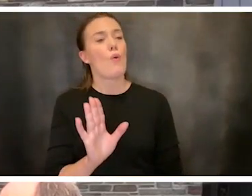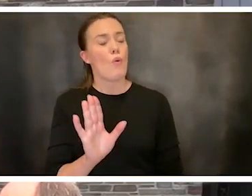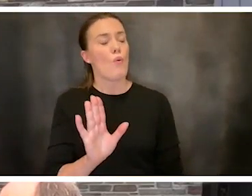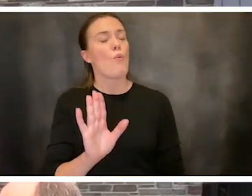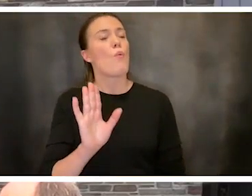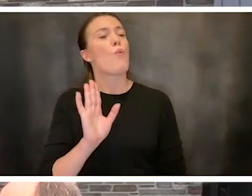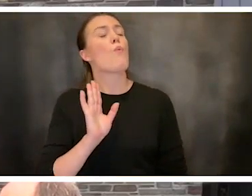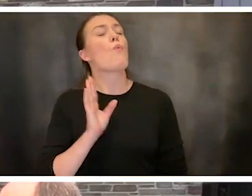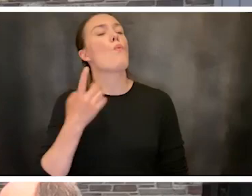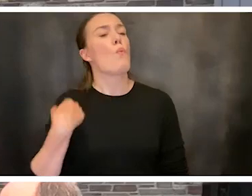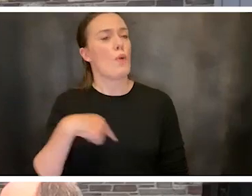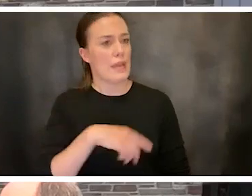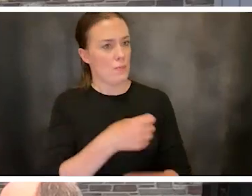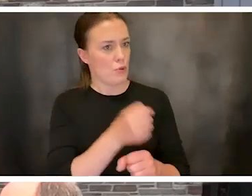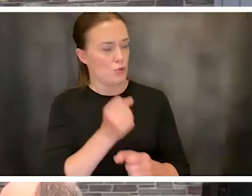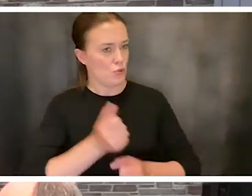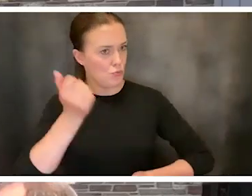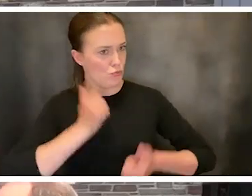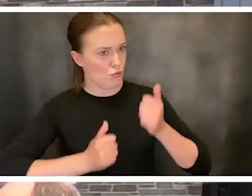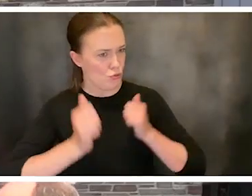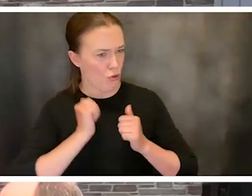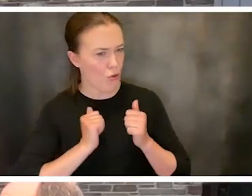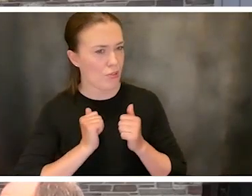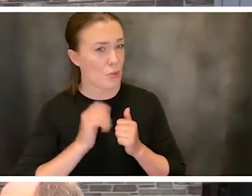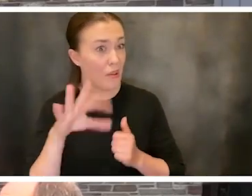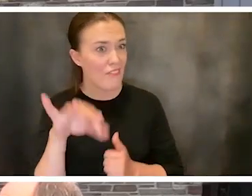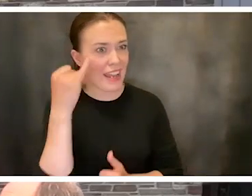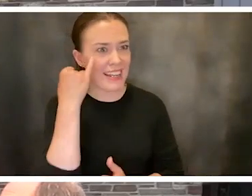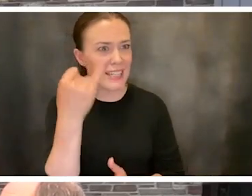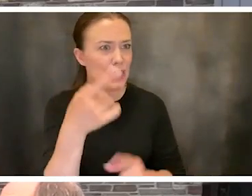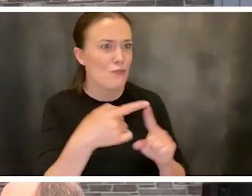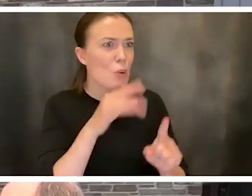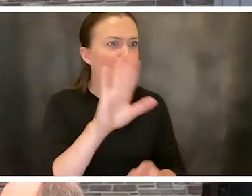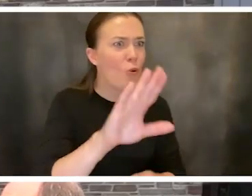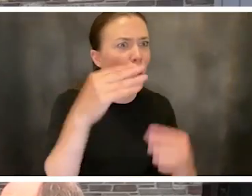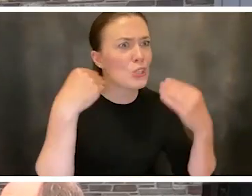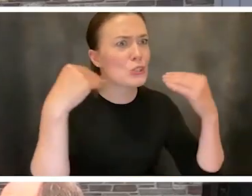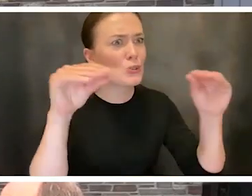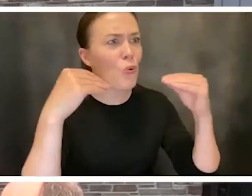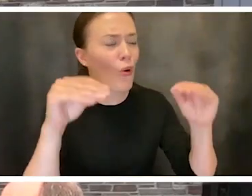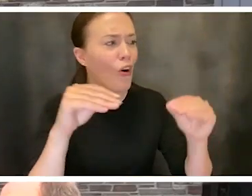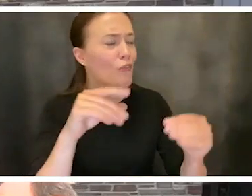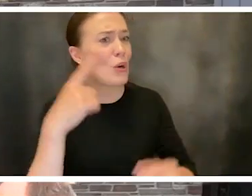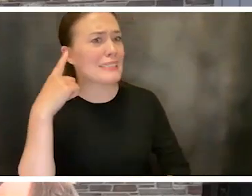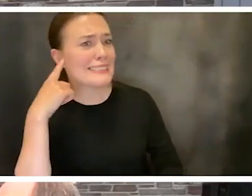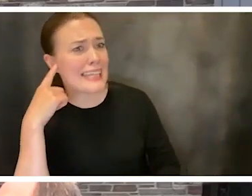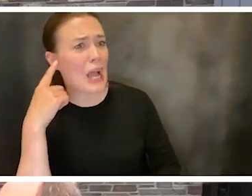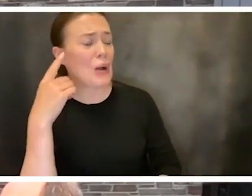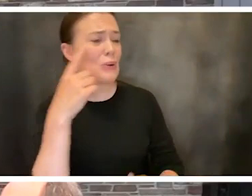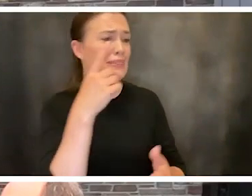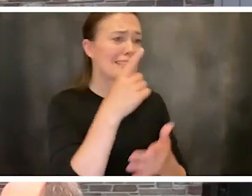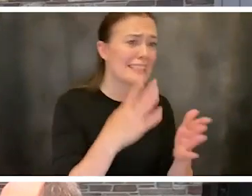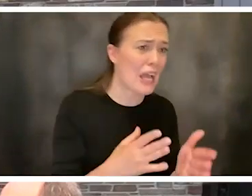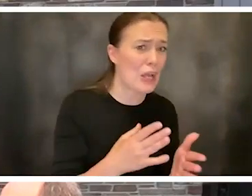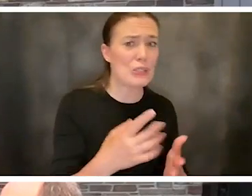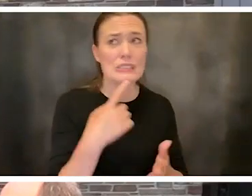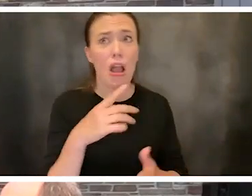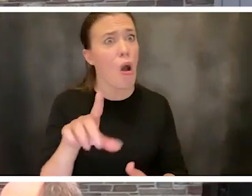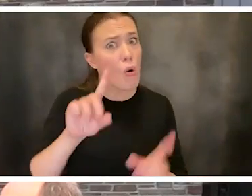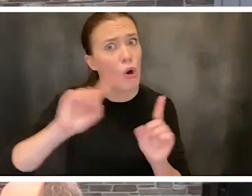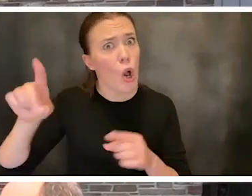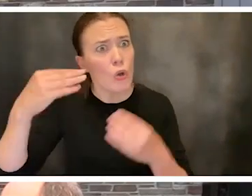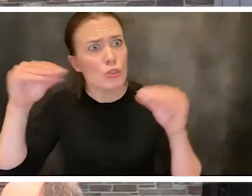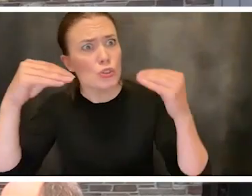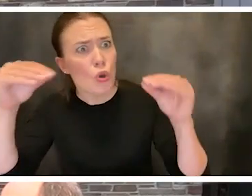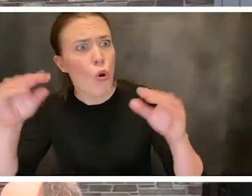it's where we'll find a lot of our sound designers and technicians. It's so I've heard from so many people in the sound world. You have to go check that out. So what do you